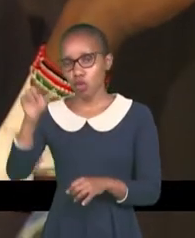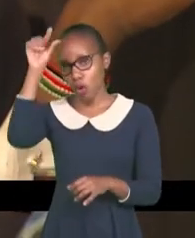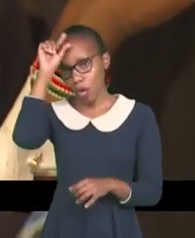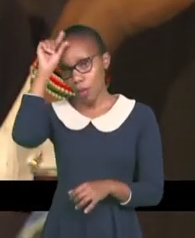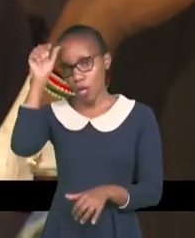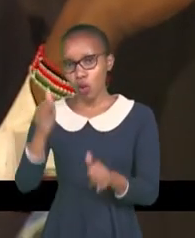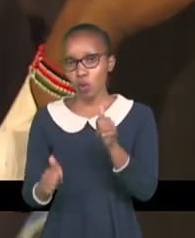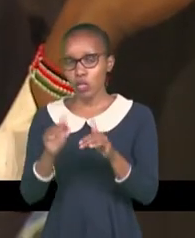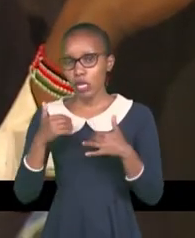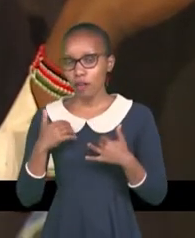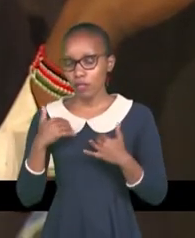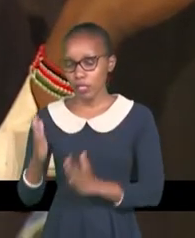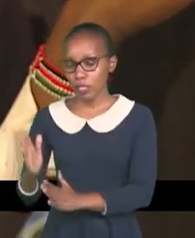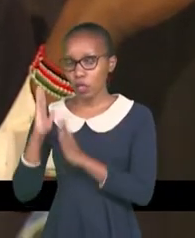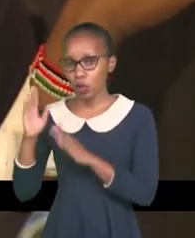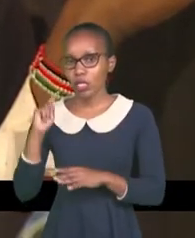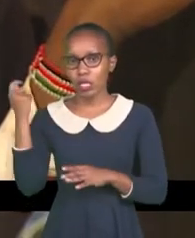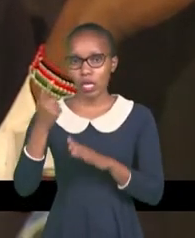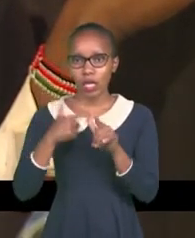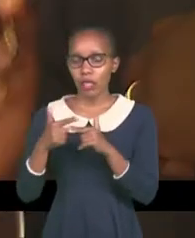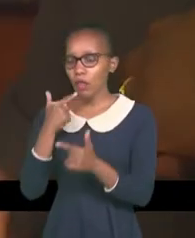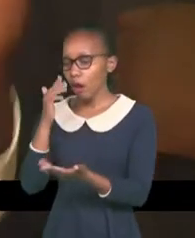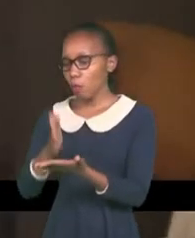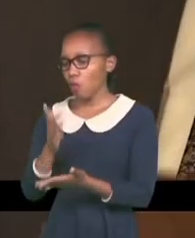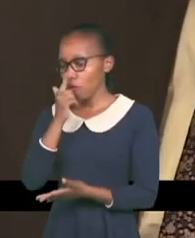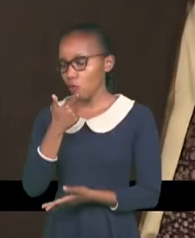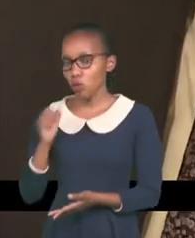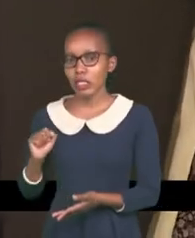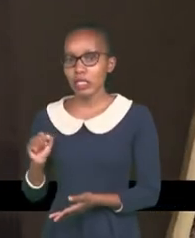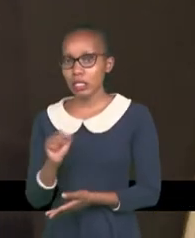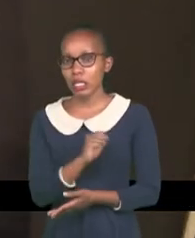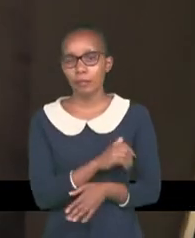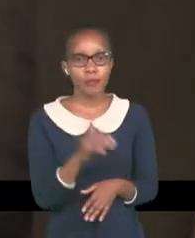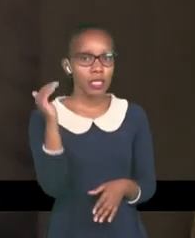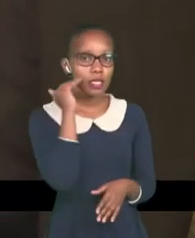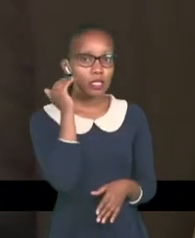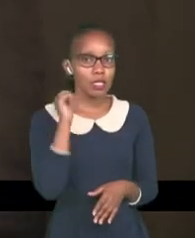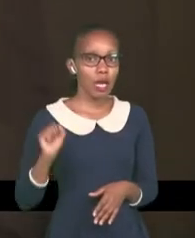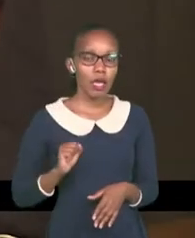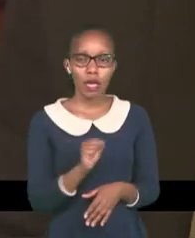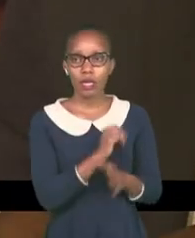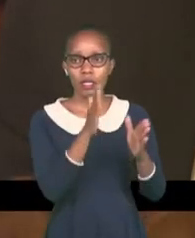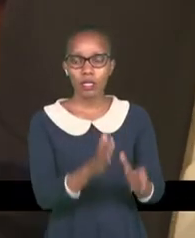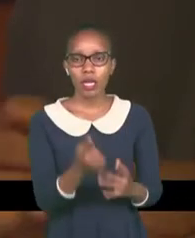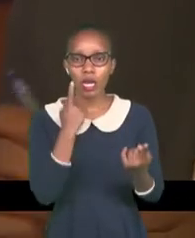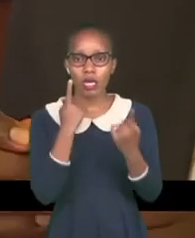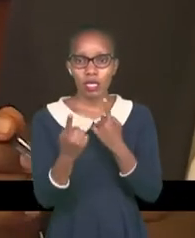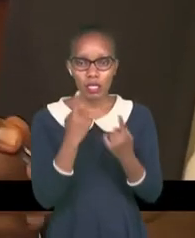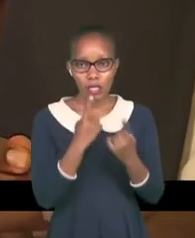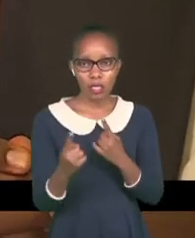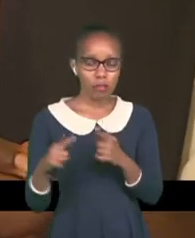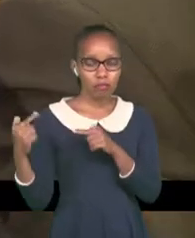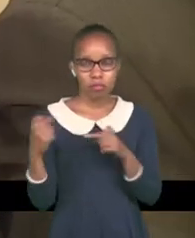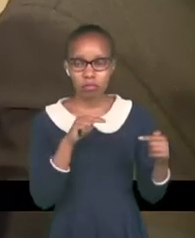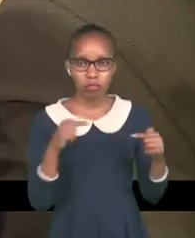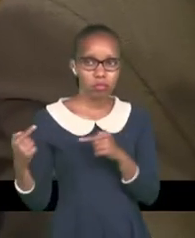which enjoy security of tenure be approved by the Senate. CIA Senator James Orengo expressed that the rivalry between the two national houses